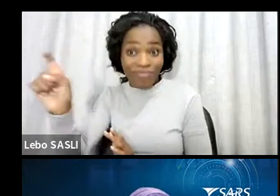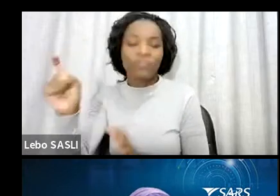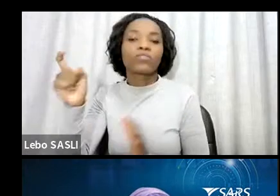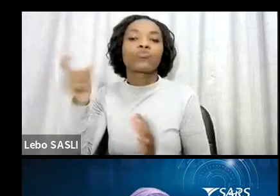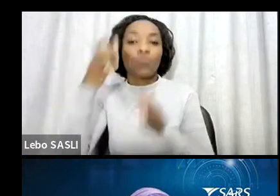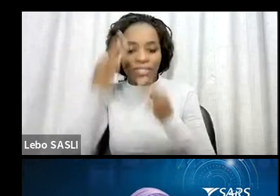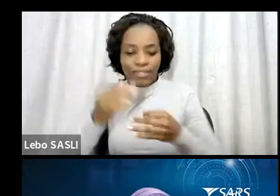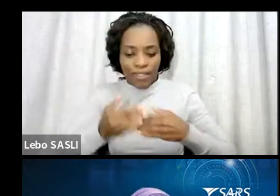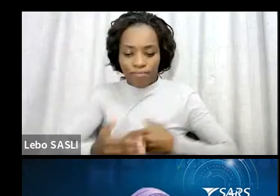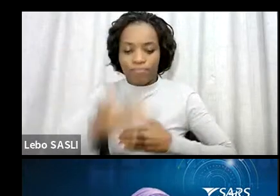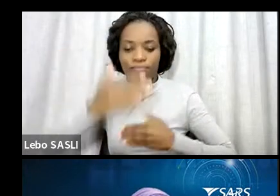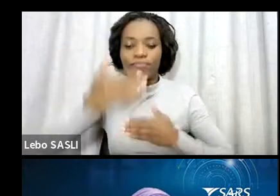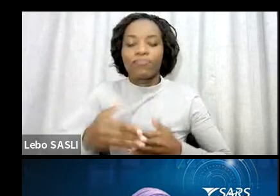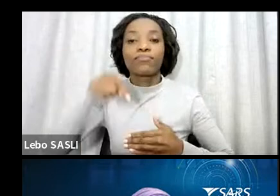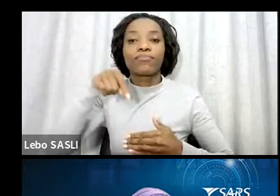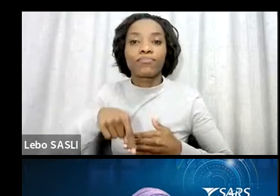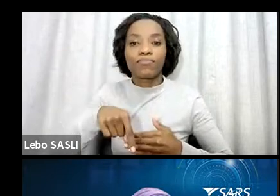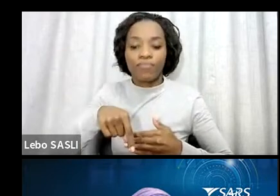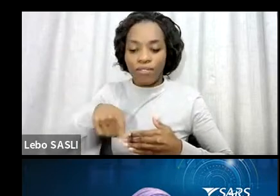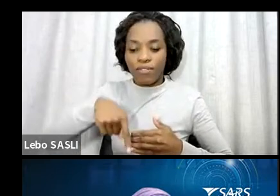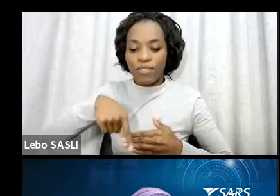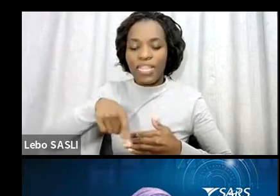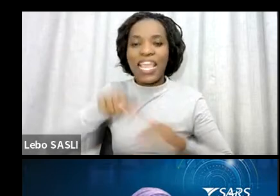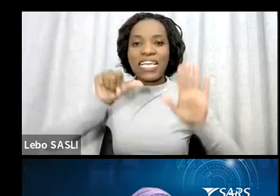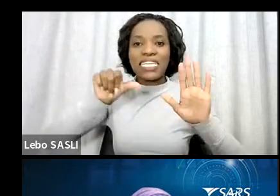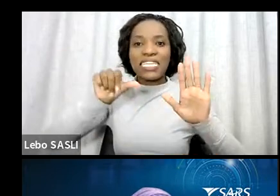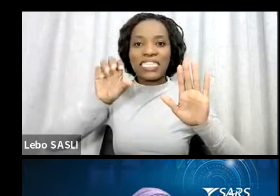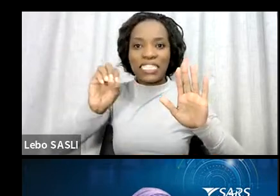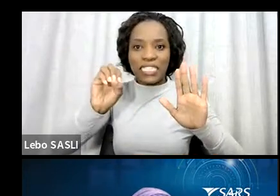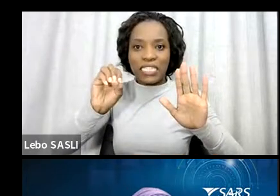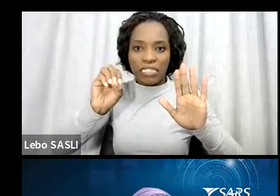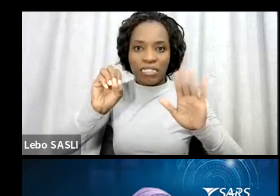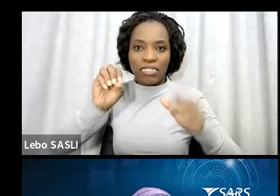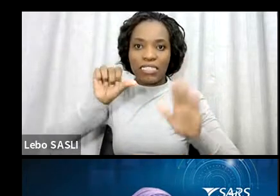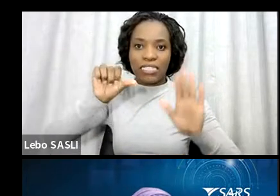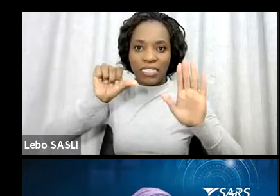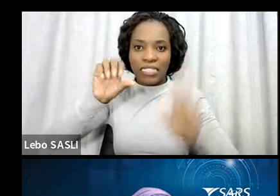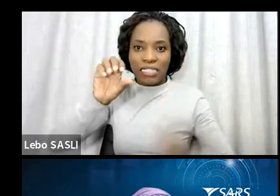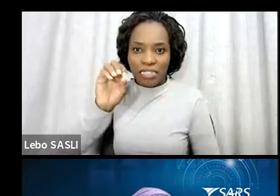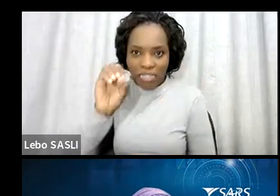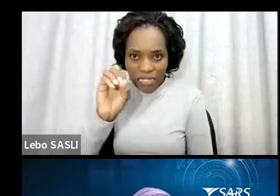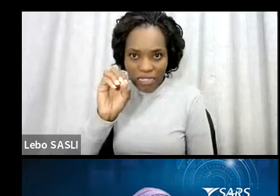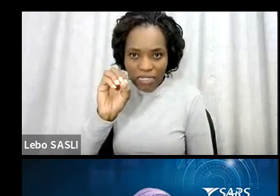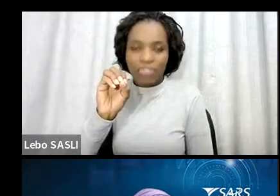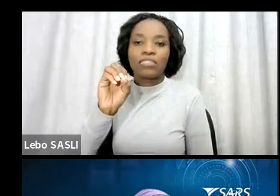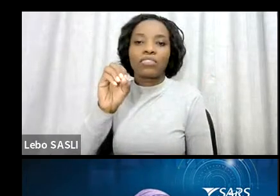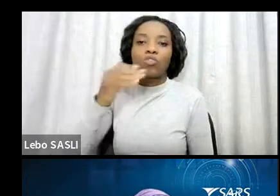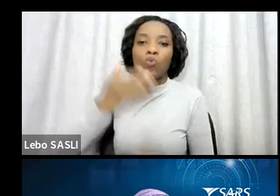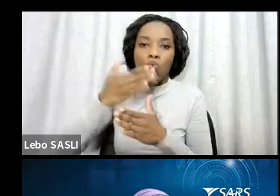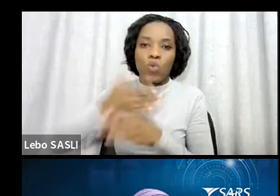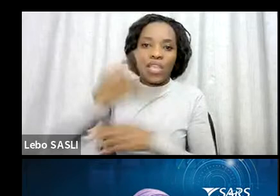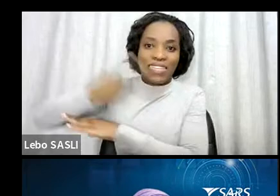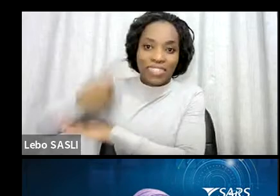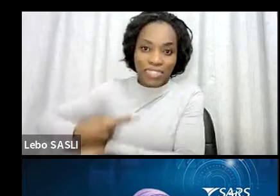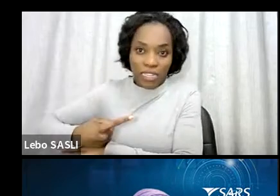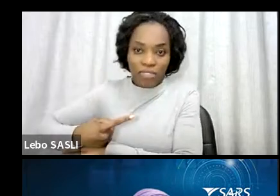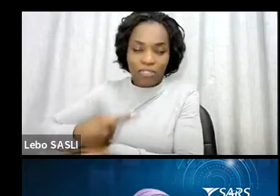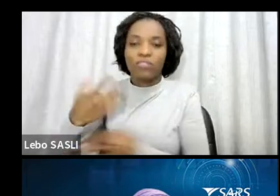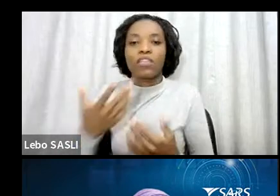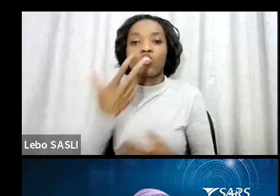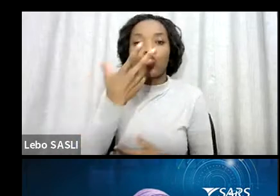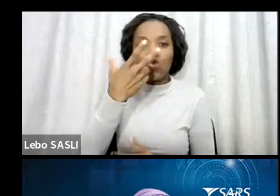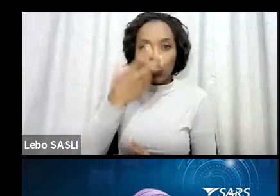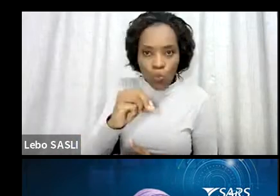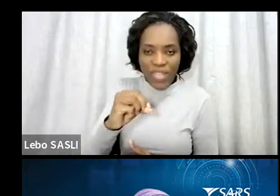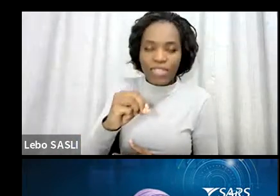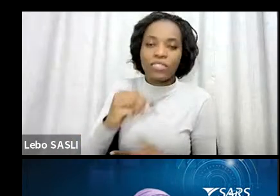appeal, it's 60 working days after all information has been received and 20 working